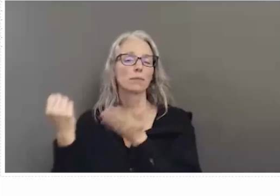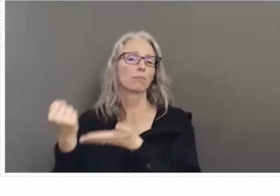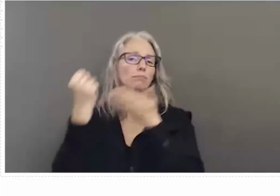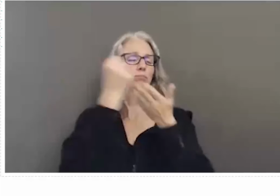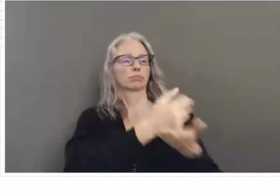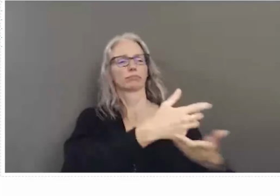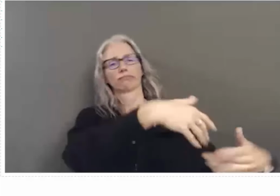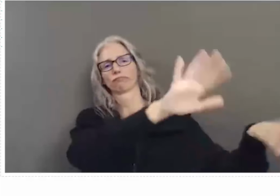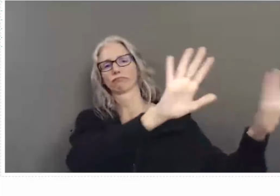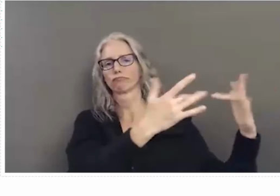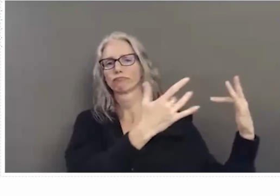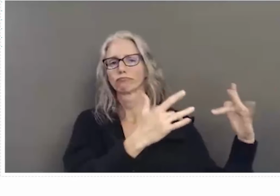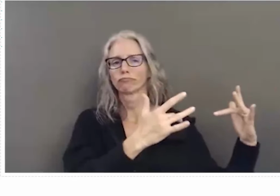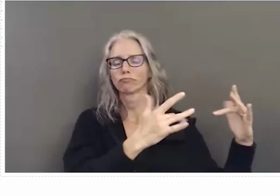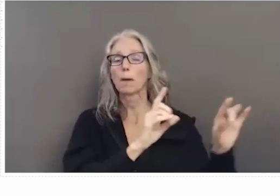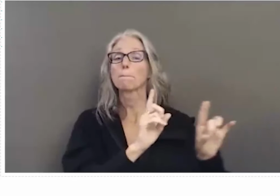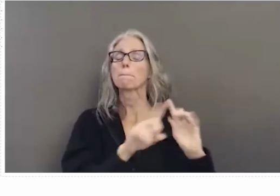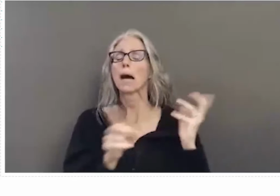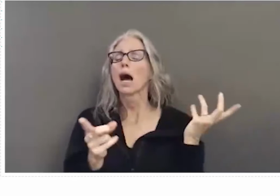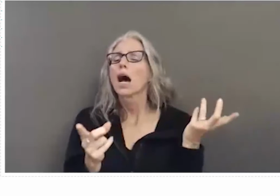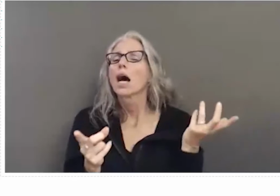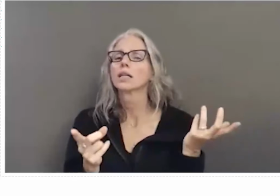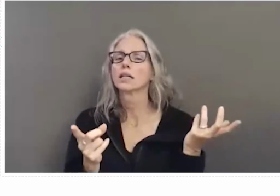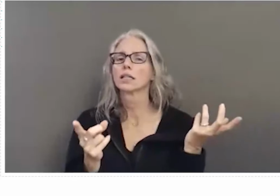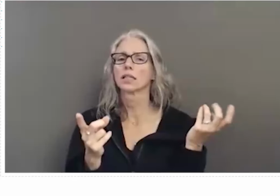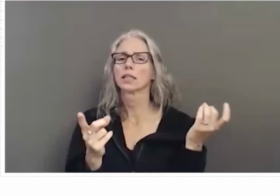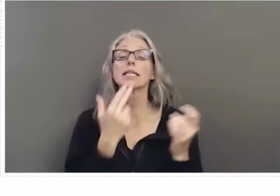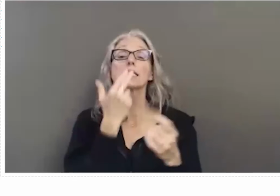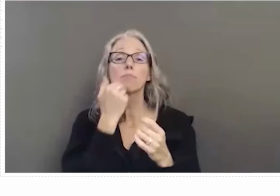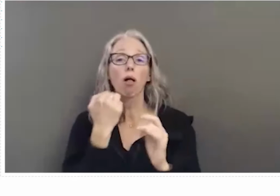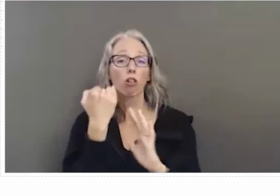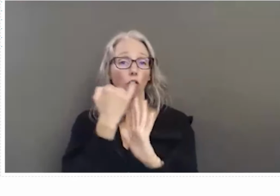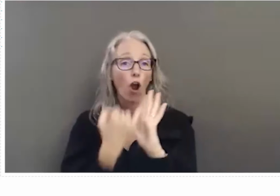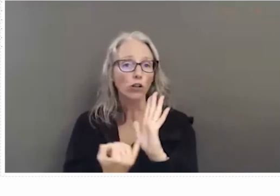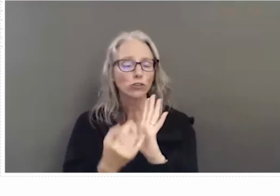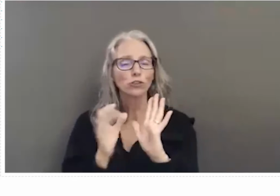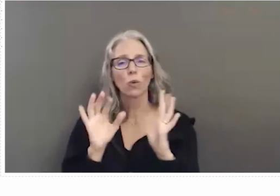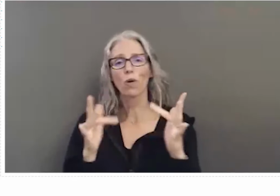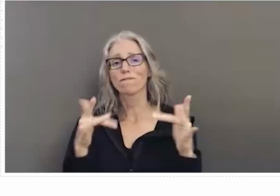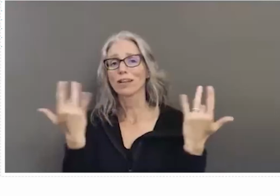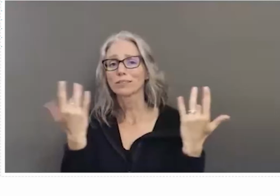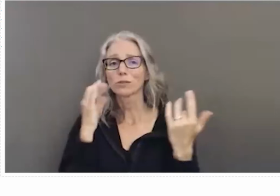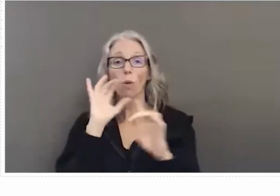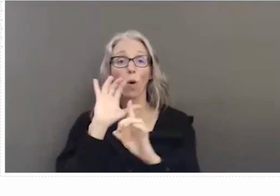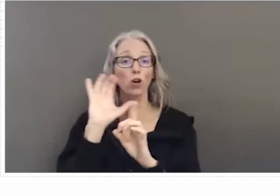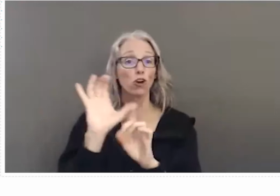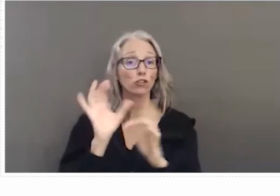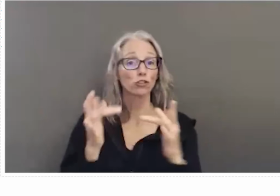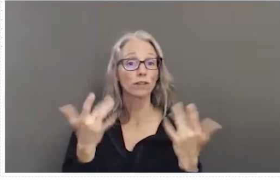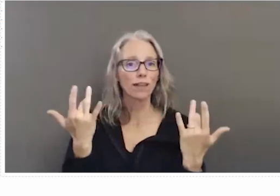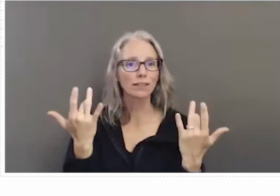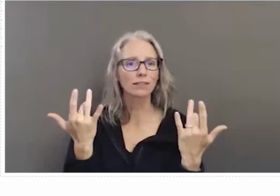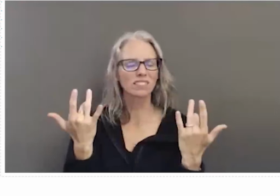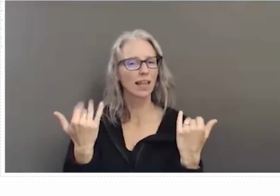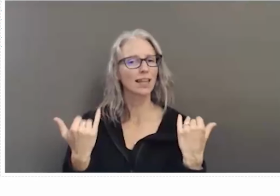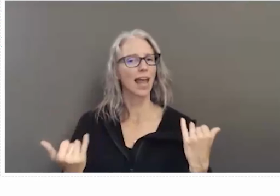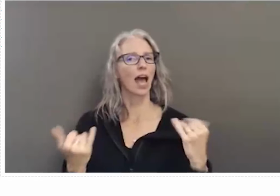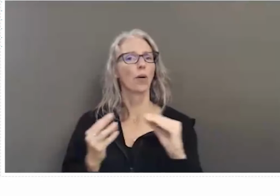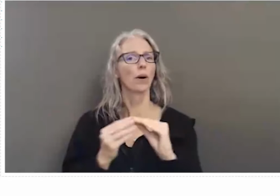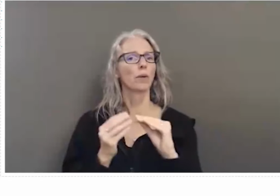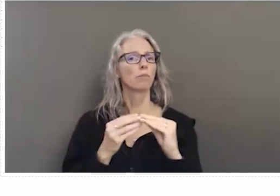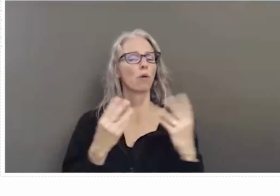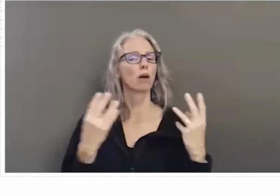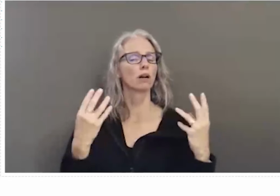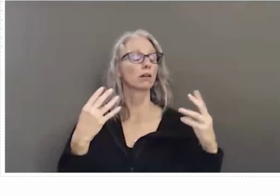true because small events or smaller arts or cultural organizations have been drawing a lot of attention because they're more niche, but